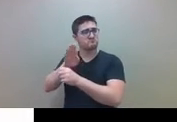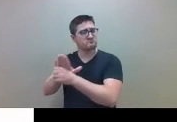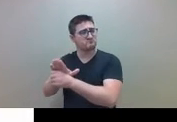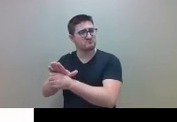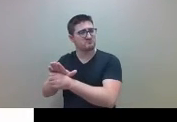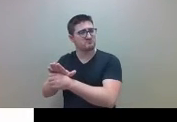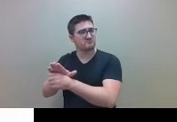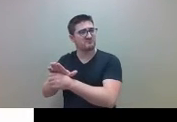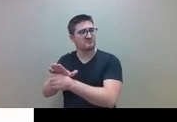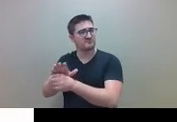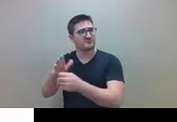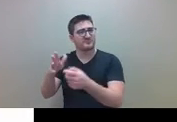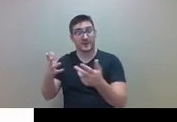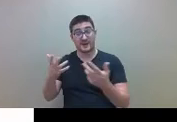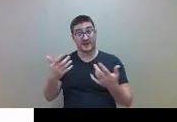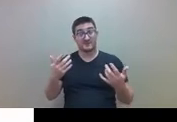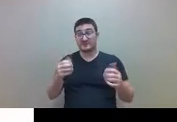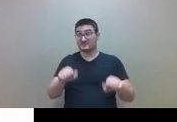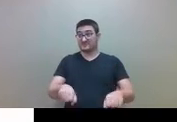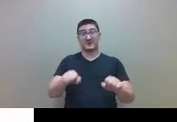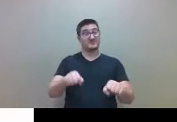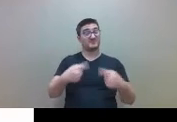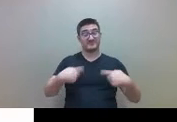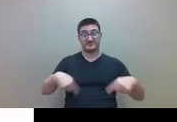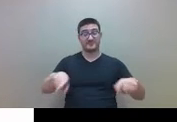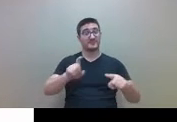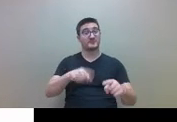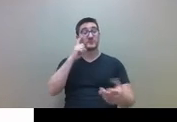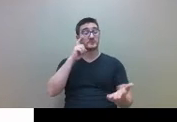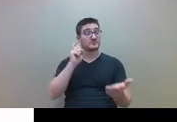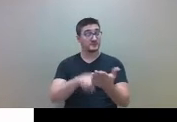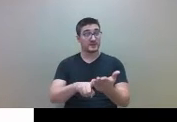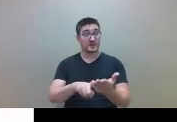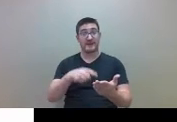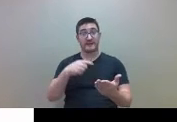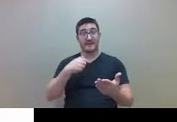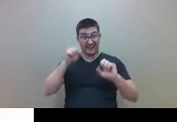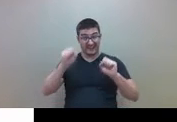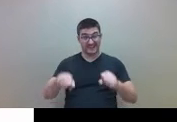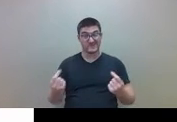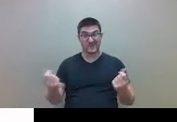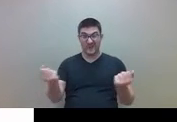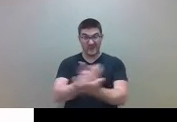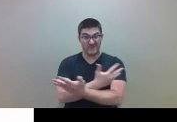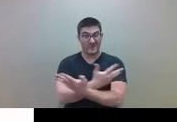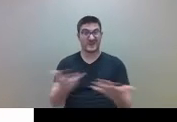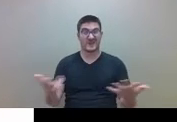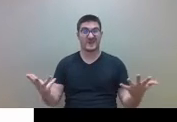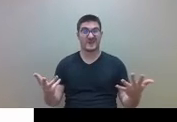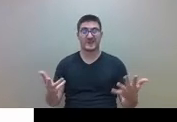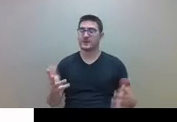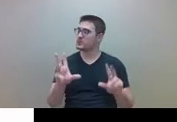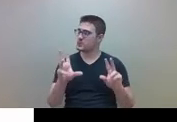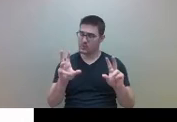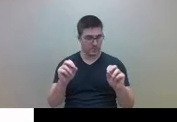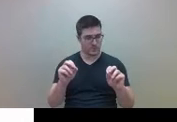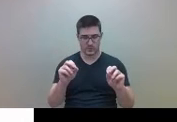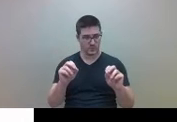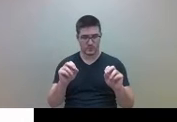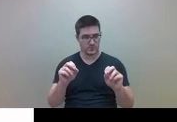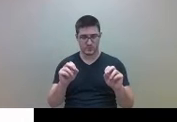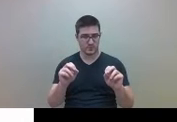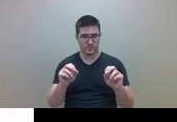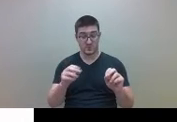way back when. But we have to acknowledge that we cannot operate in a silo. We're not on an